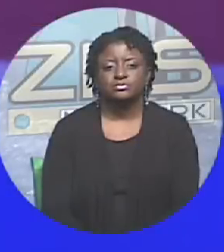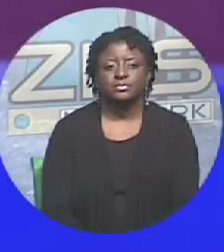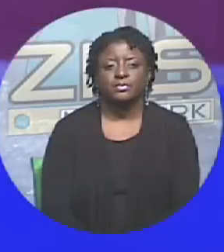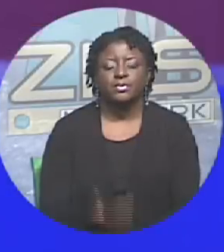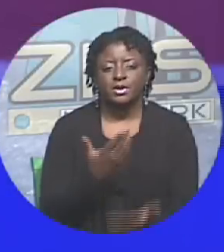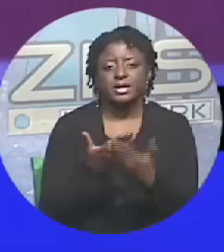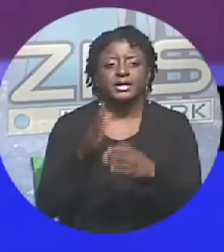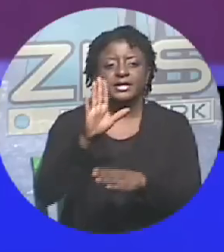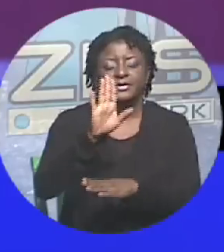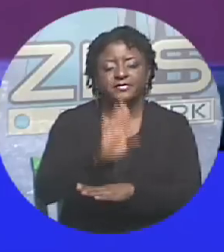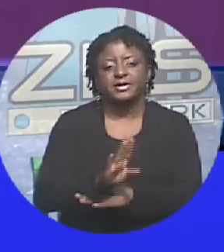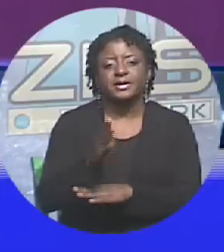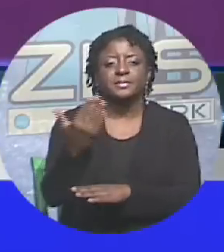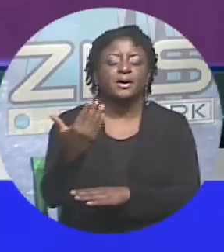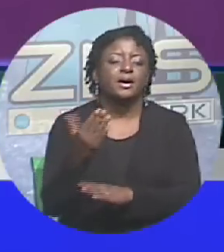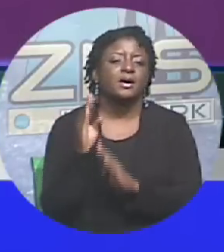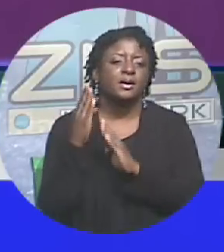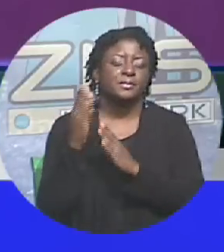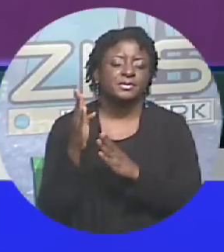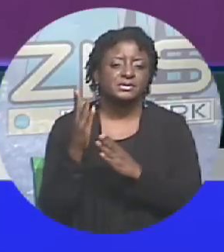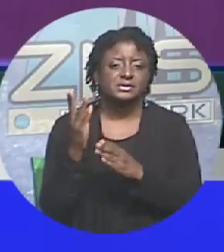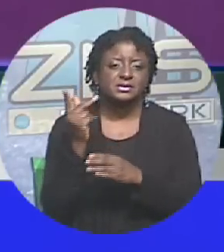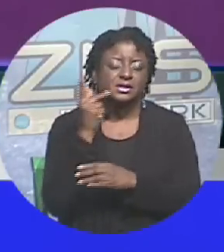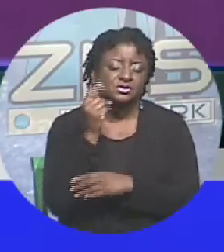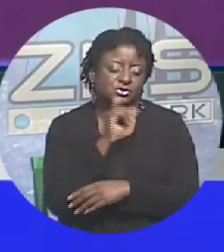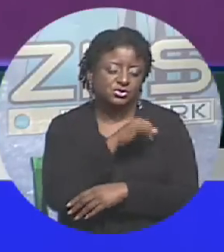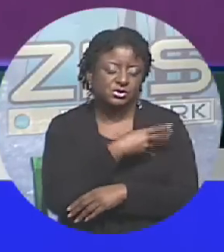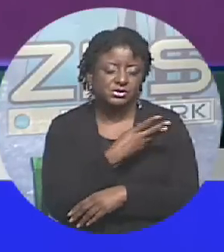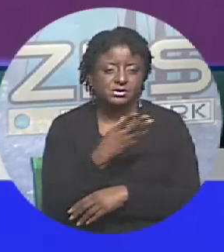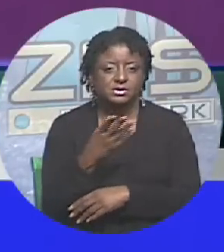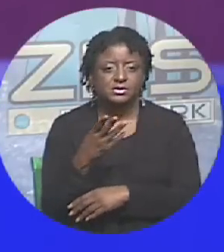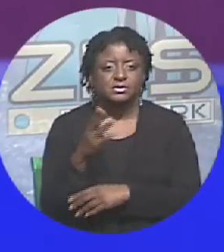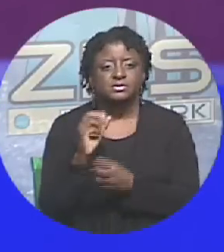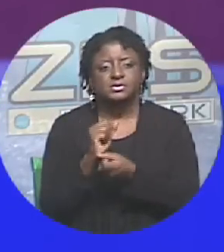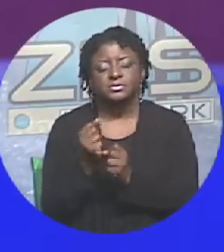Good evening, Bahamas. I'm Kelsey Johnson. Welcome to Sports Wednesday. A